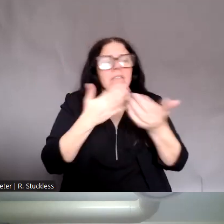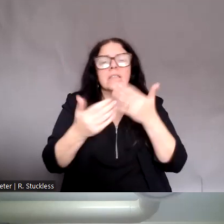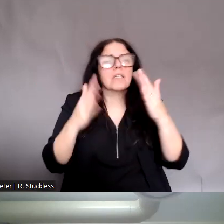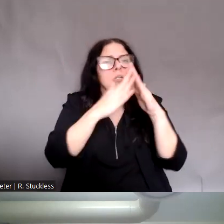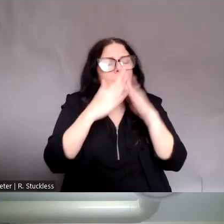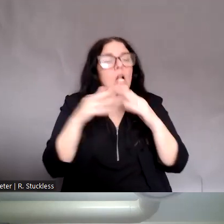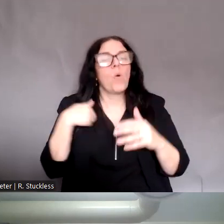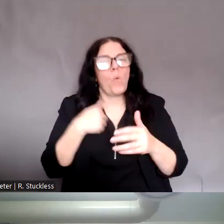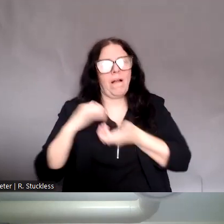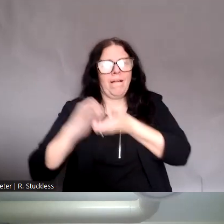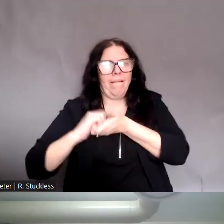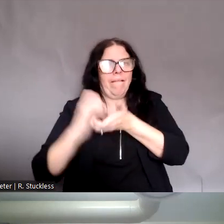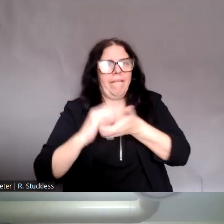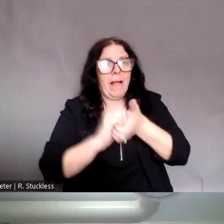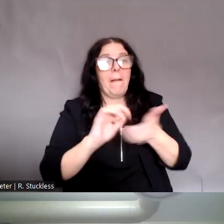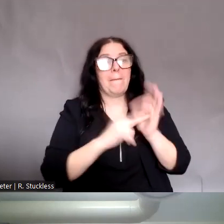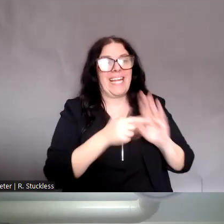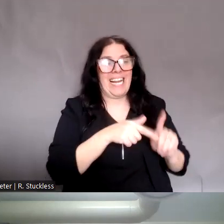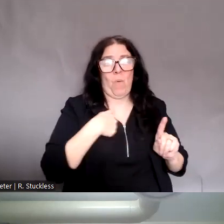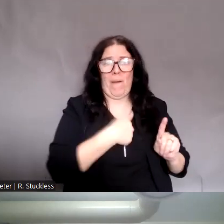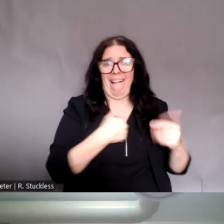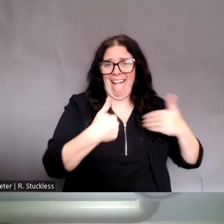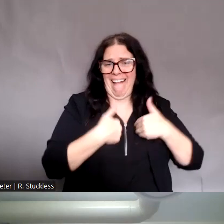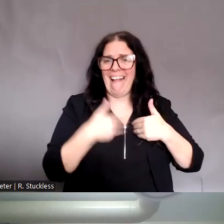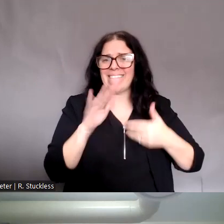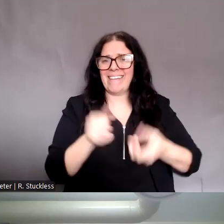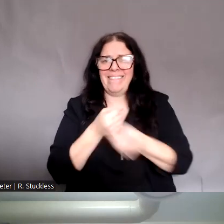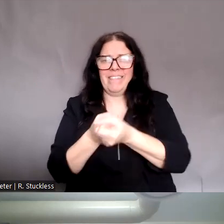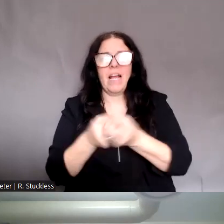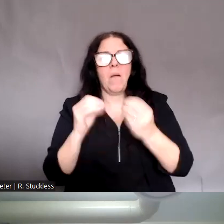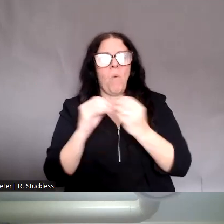these programs further forward. If you could just flip to the next slide.